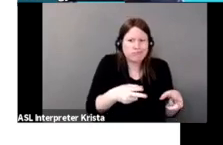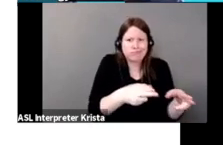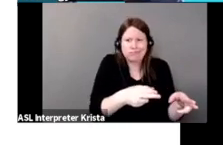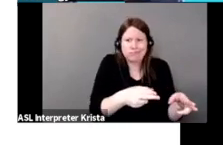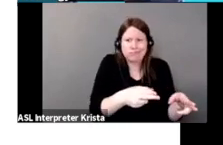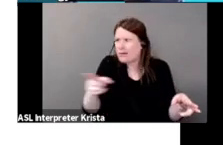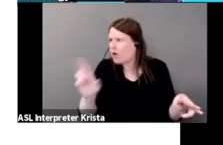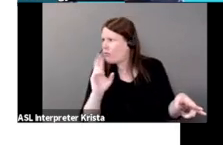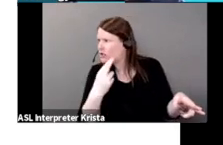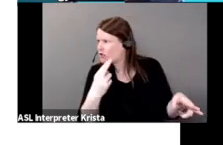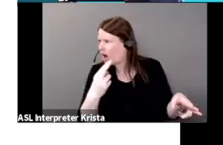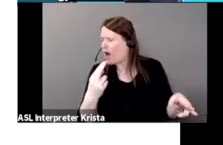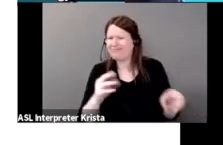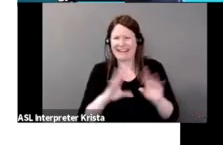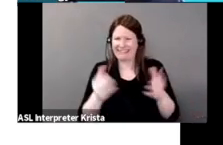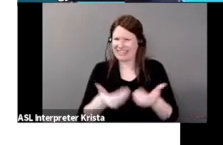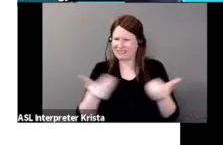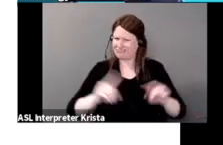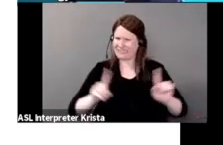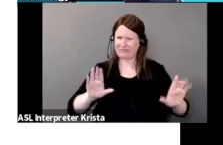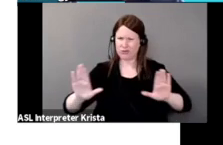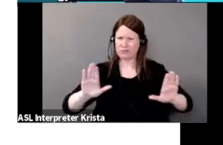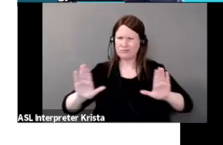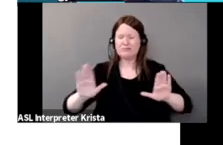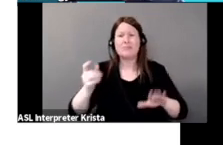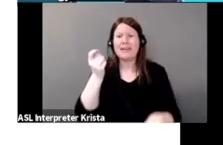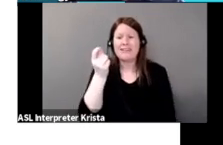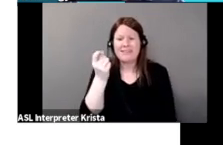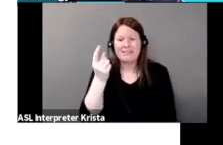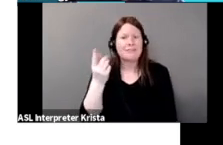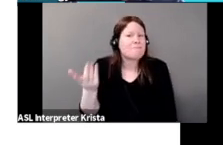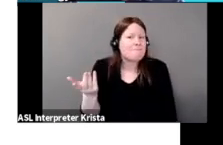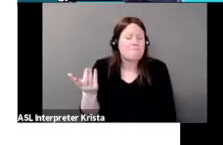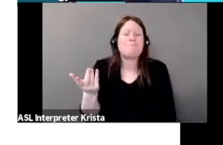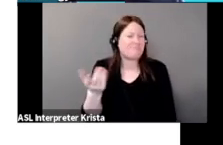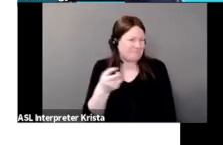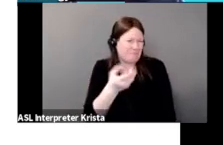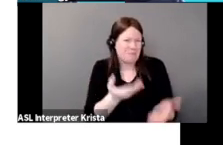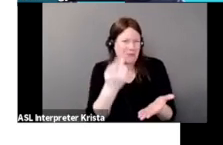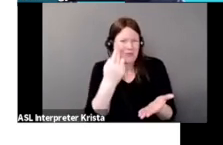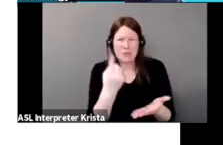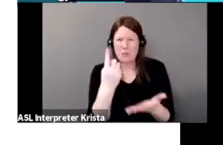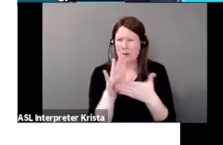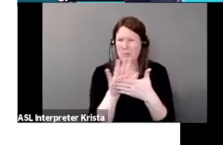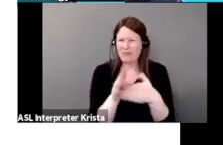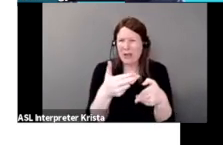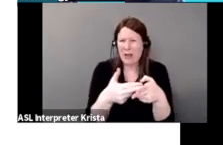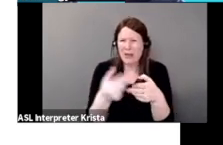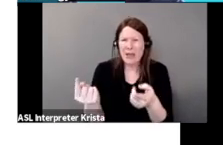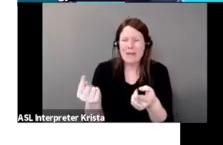if I wanted to come up with, for those of you who've seen the movie Coming to America,